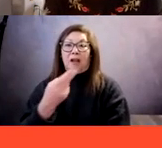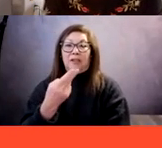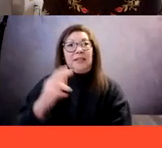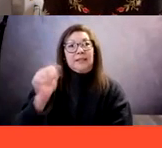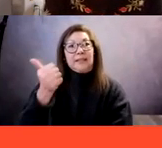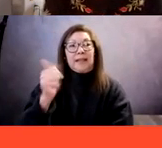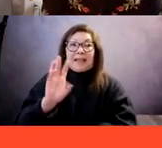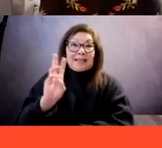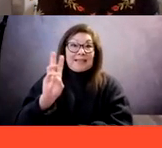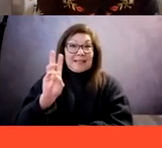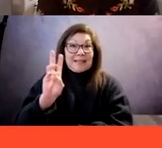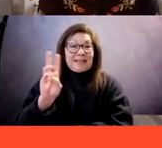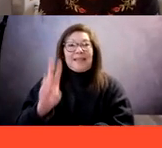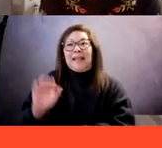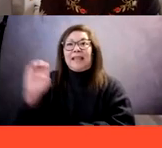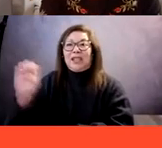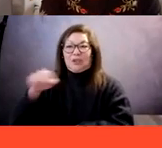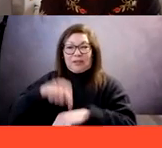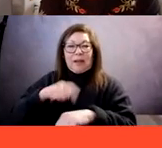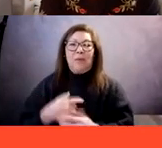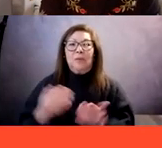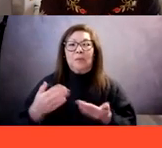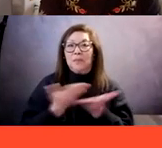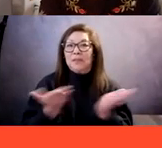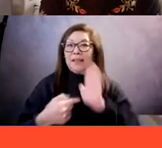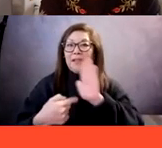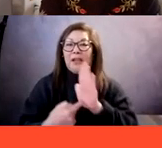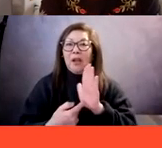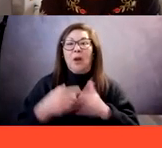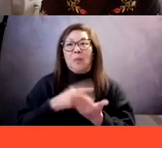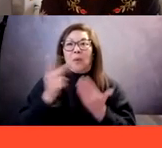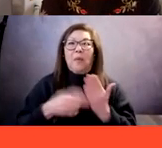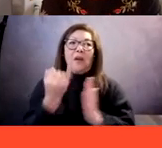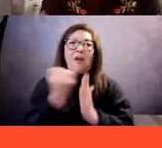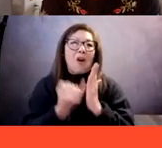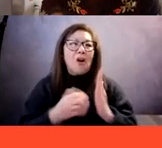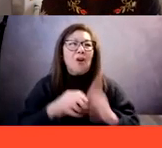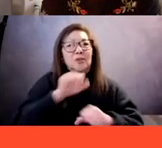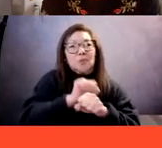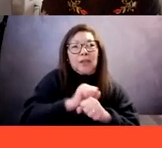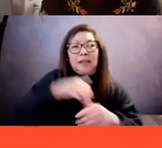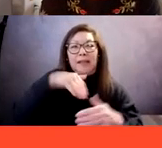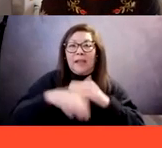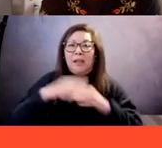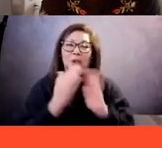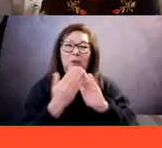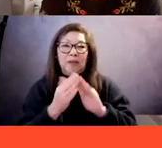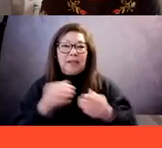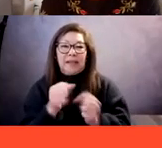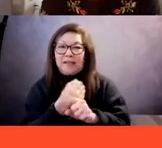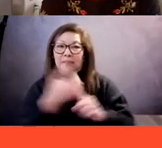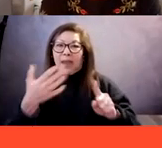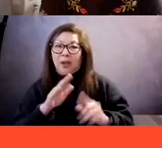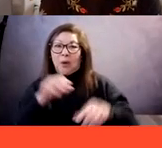6:00 p.m. Eastern time, we're presenting a program called Artists Working in Community, Expanding Your Opportunities